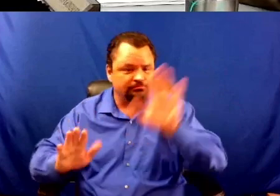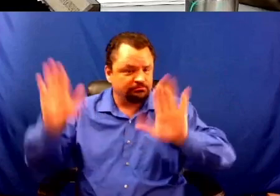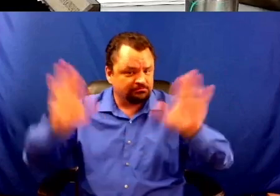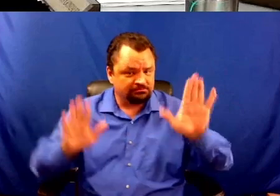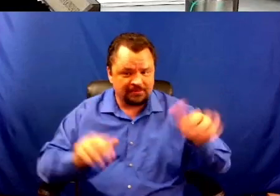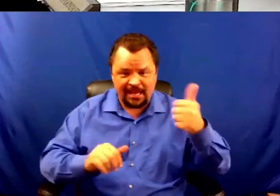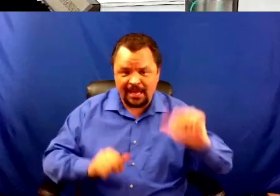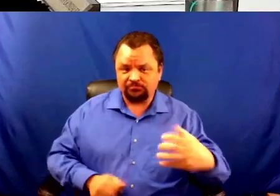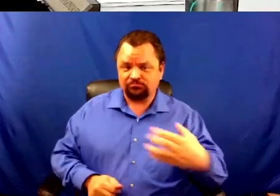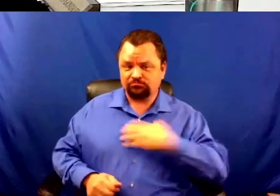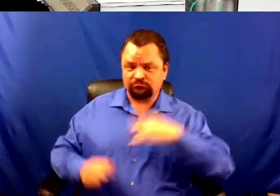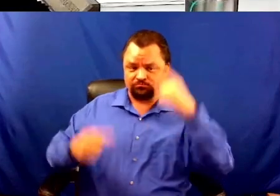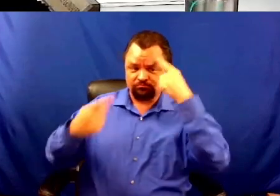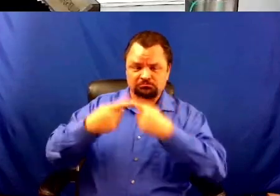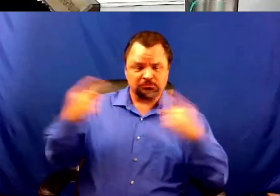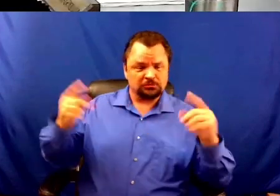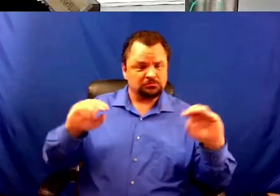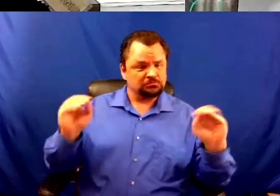Okay, let's take a break.